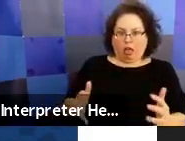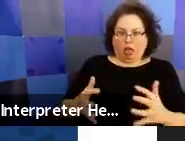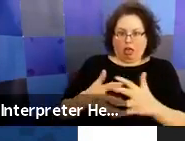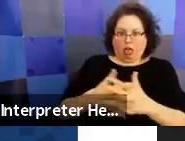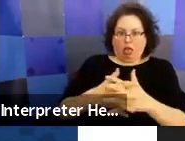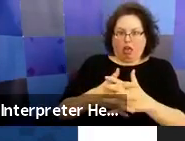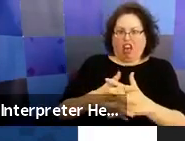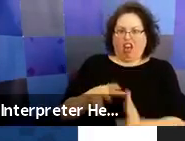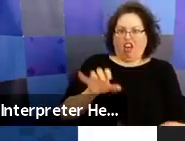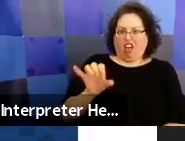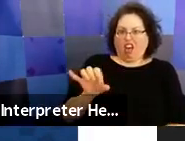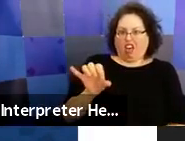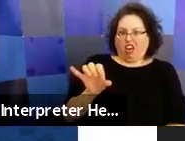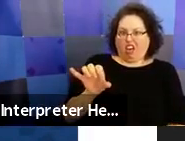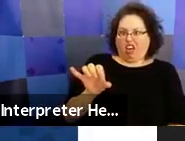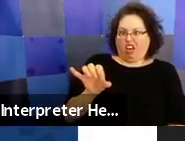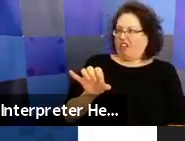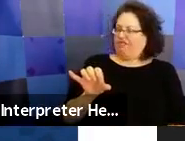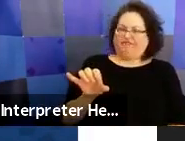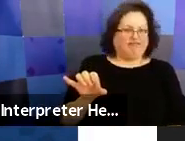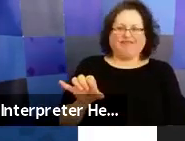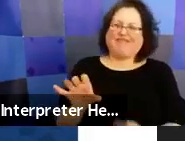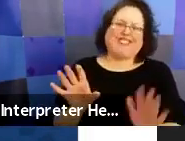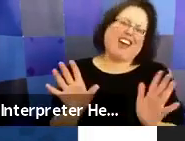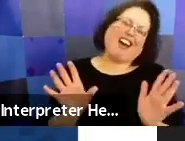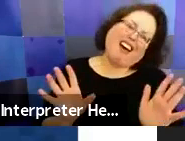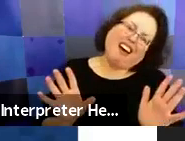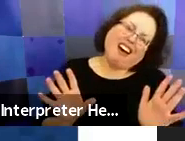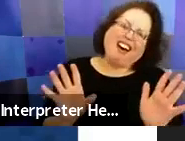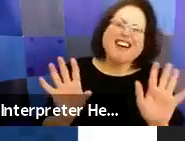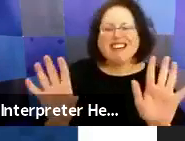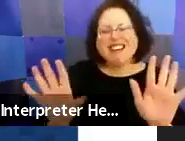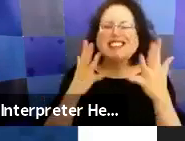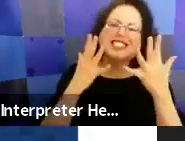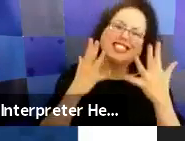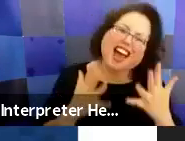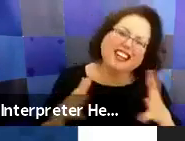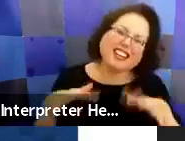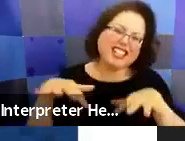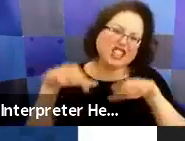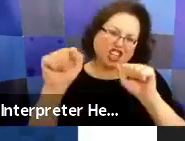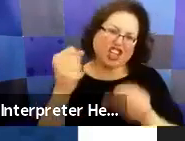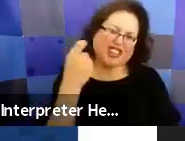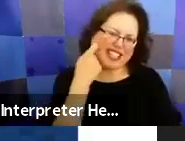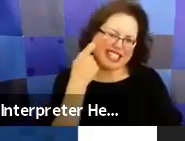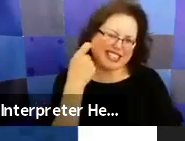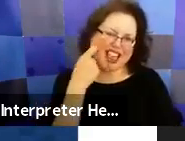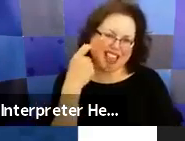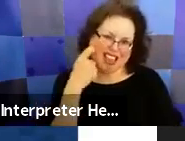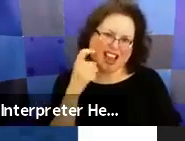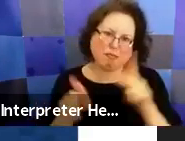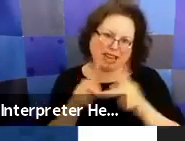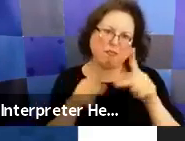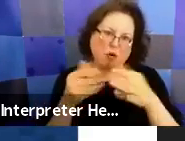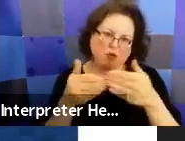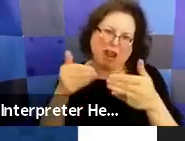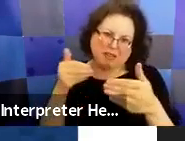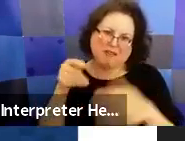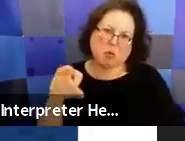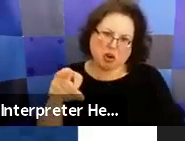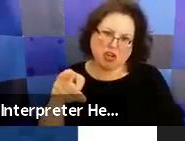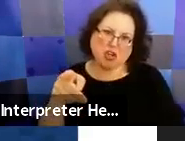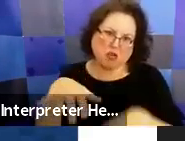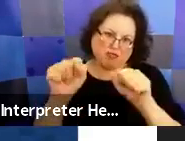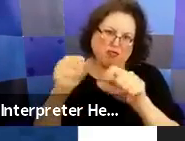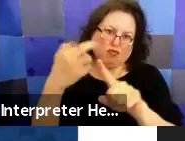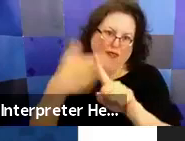is pregnant and they might say, you know, unfortunately the house was just taken by the people that came in, you know, right before you. And that